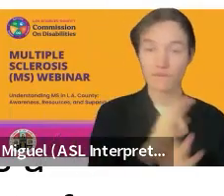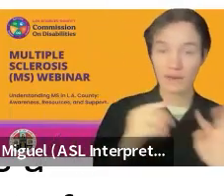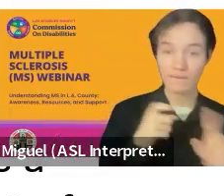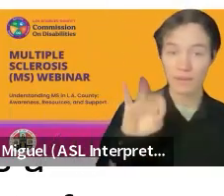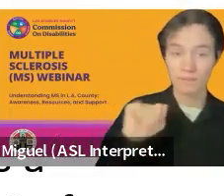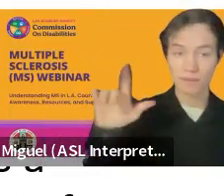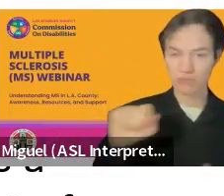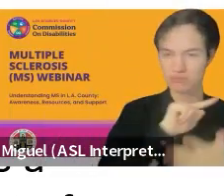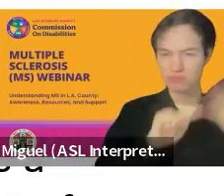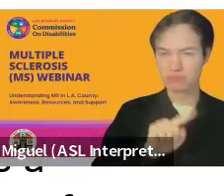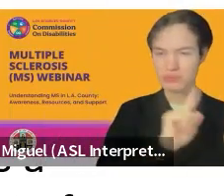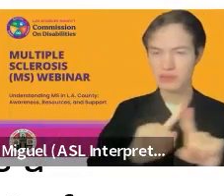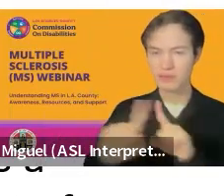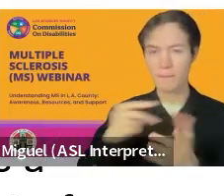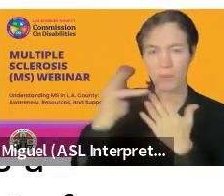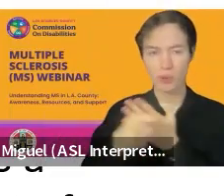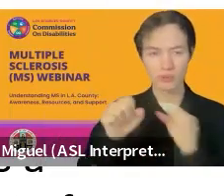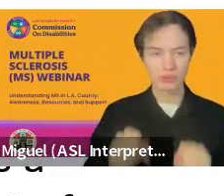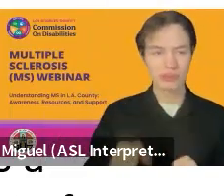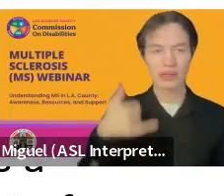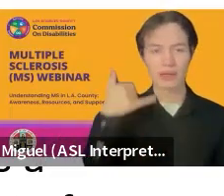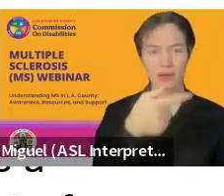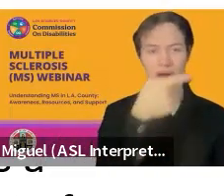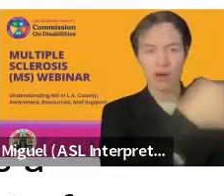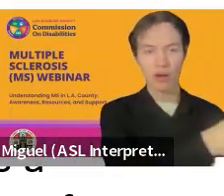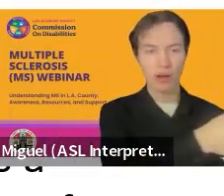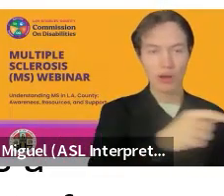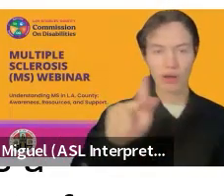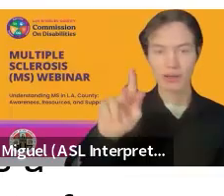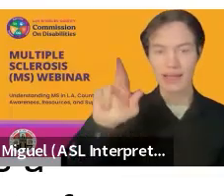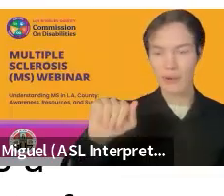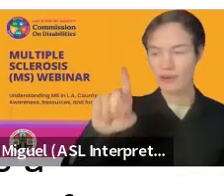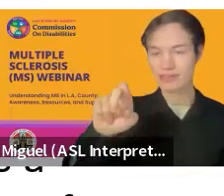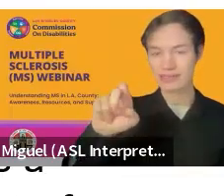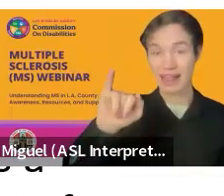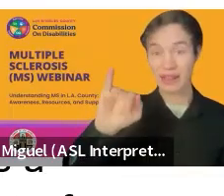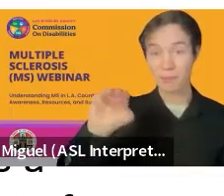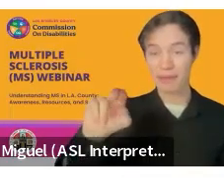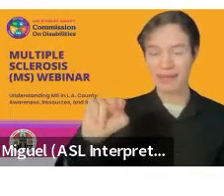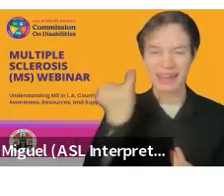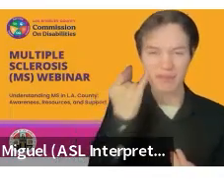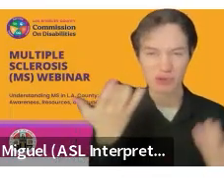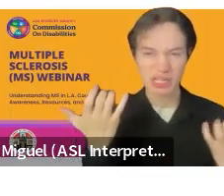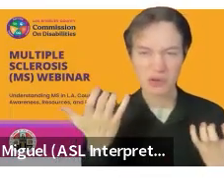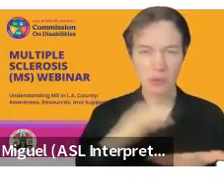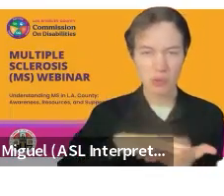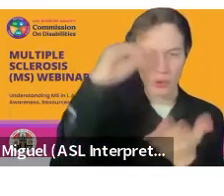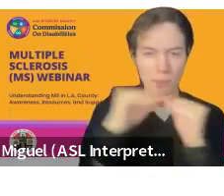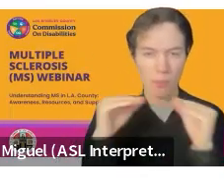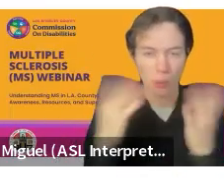colleague Cara Delaman over at UCLA if you'd like to learn more about this. Next slide,